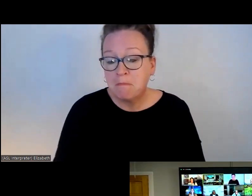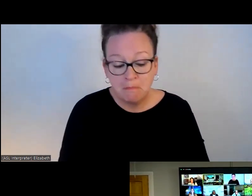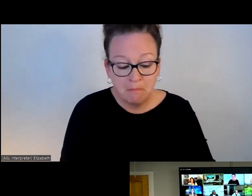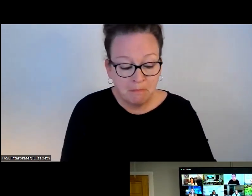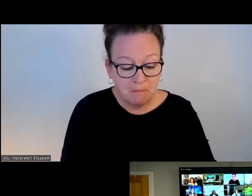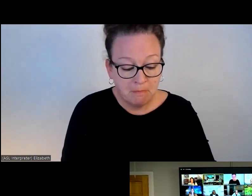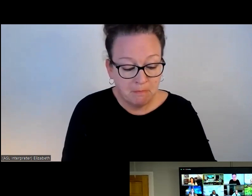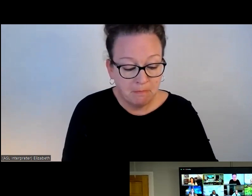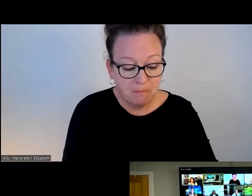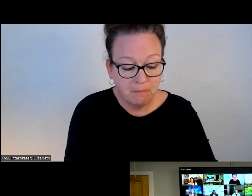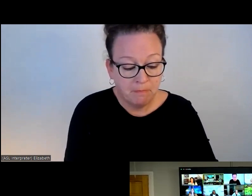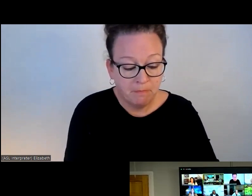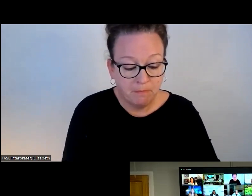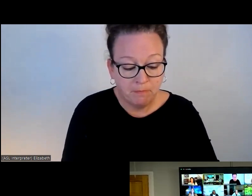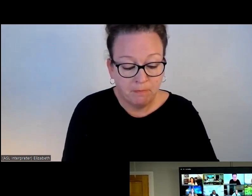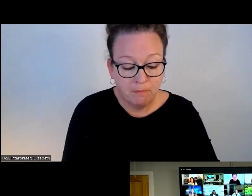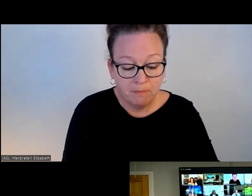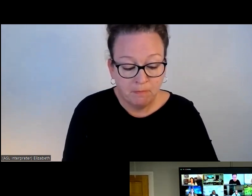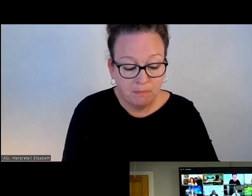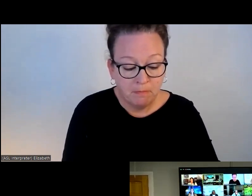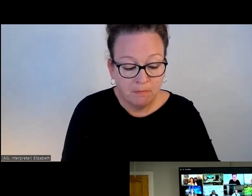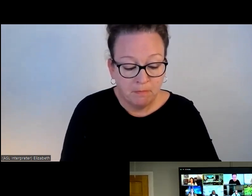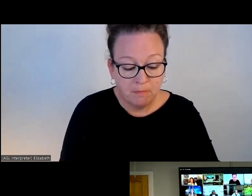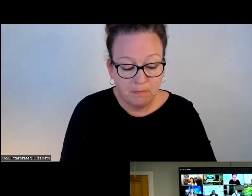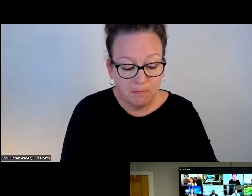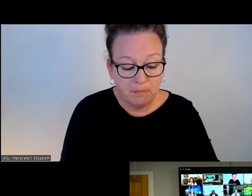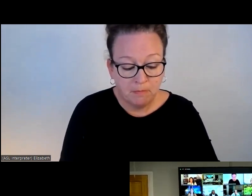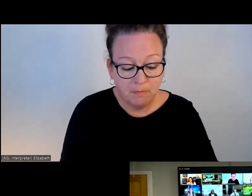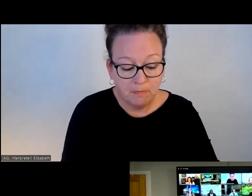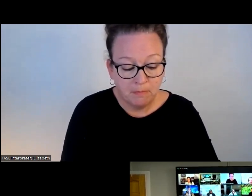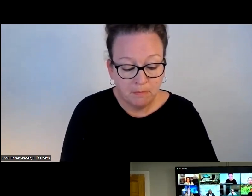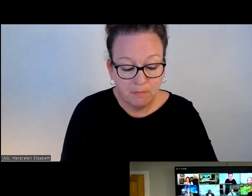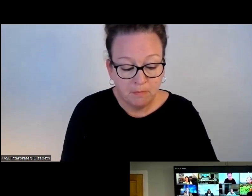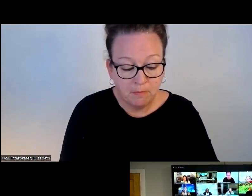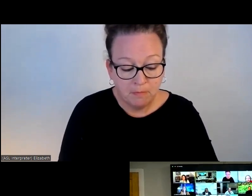else? No. Kalila and then Marcos.